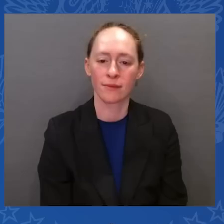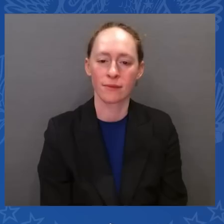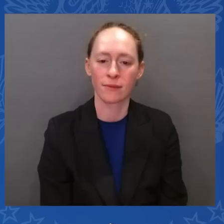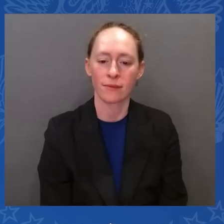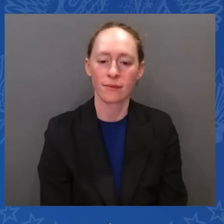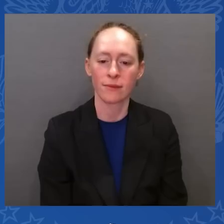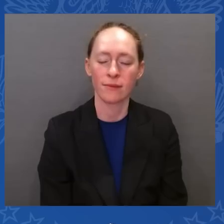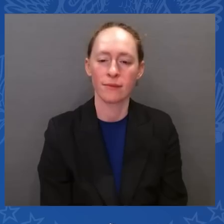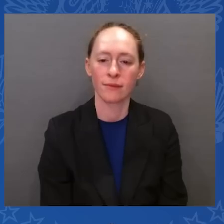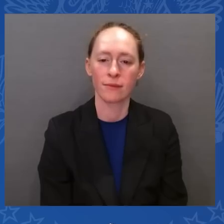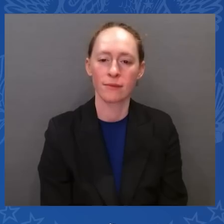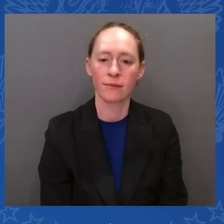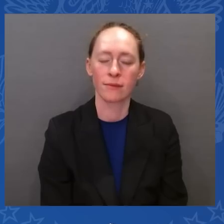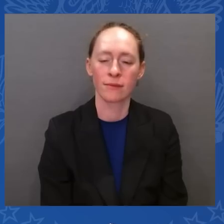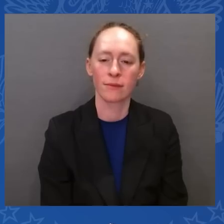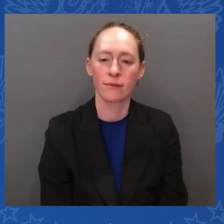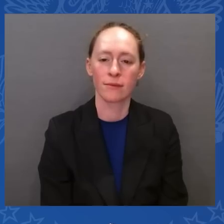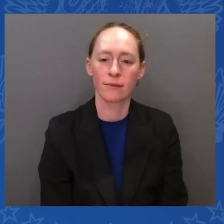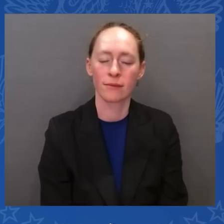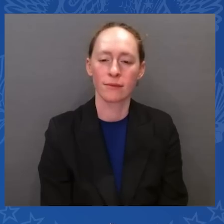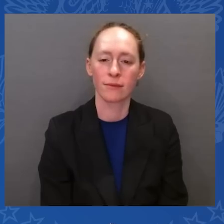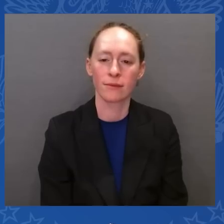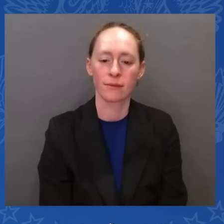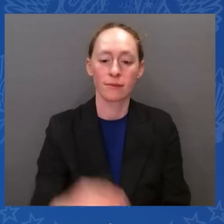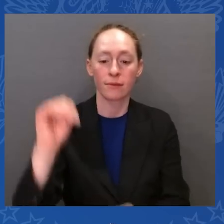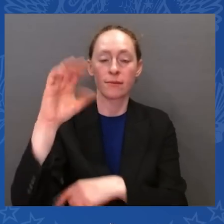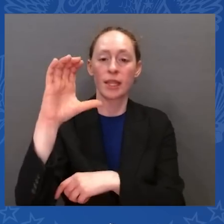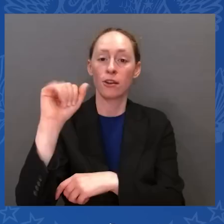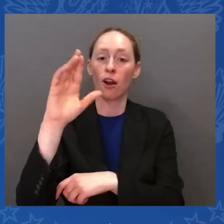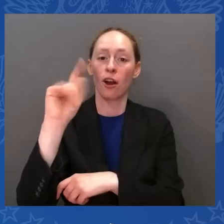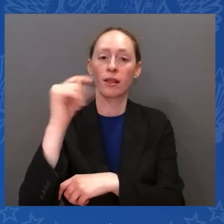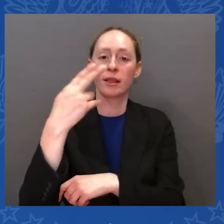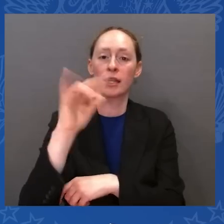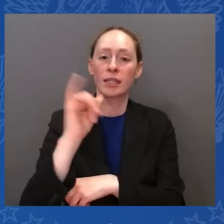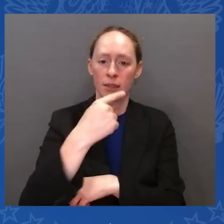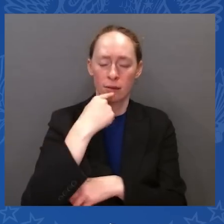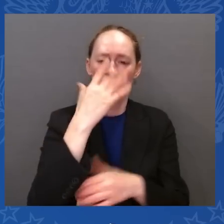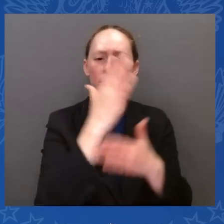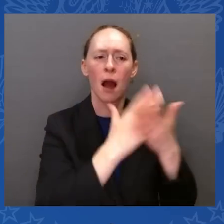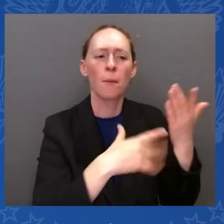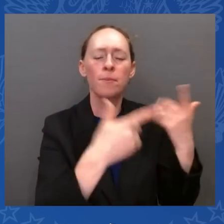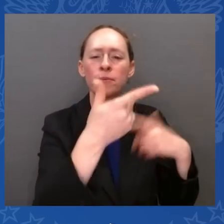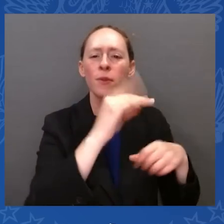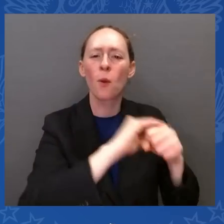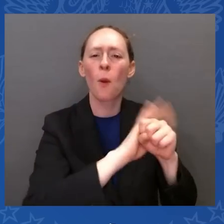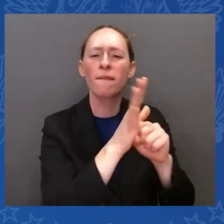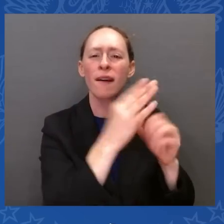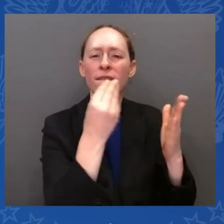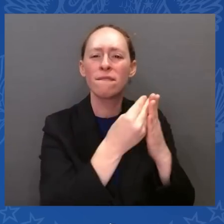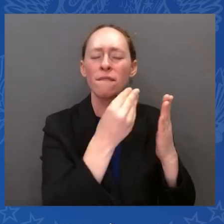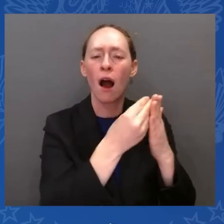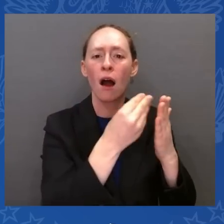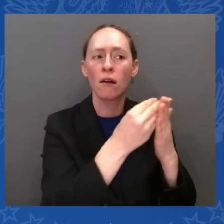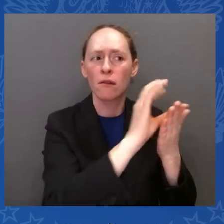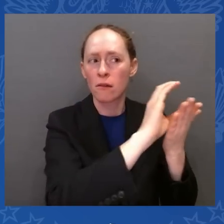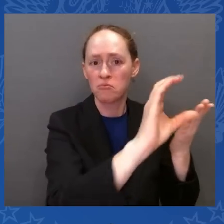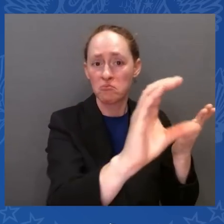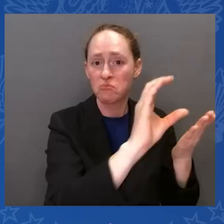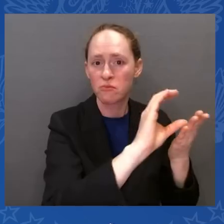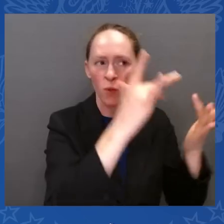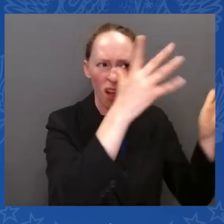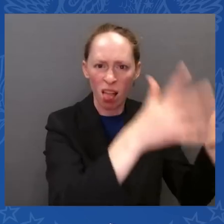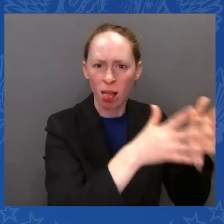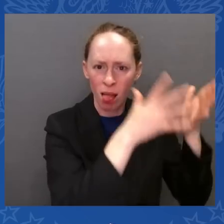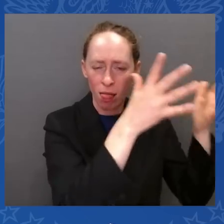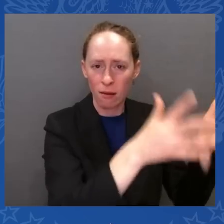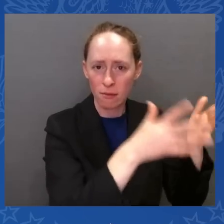You get the problem. You've answered it. Speaker McCarthy told us outside that he wants at least you to consider cutting and